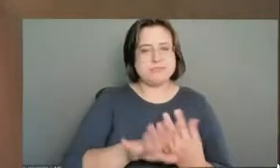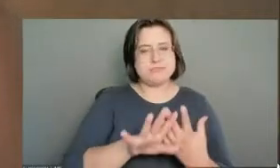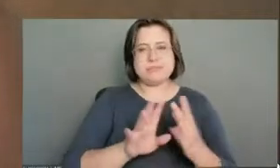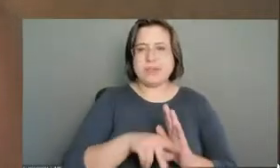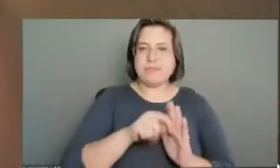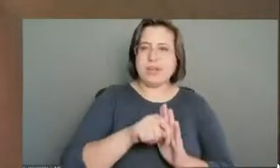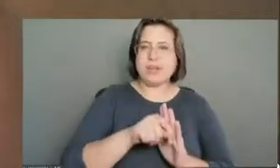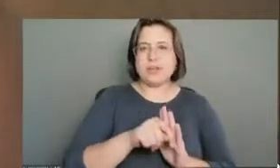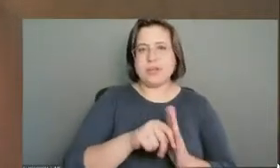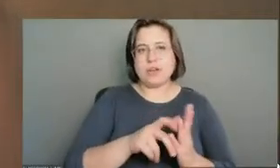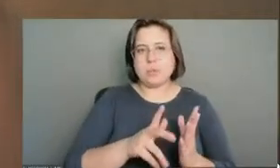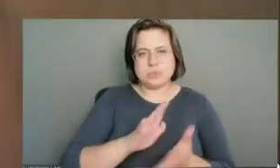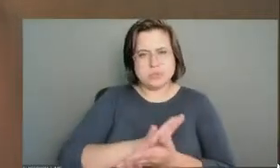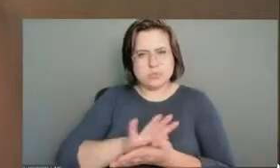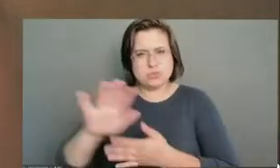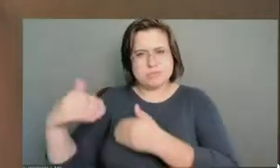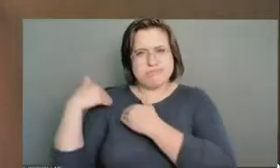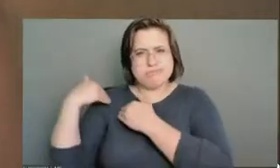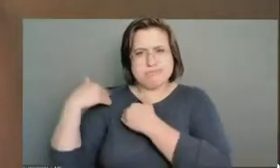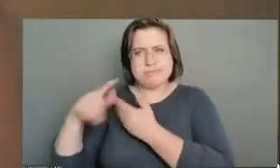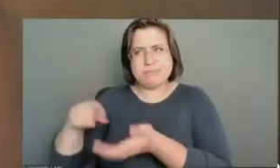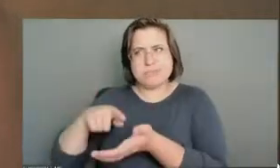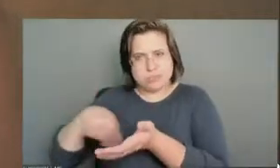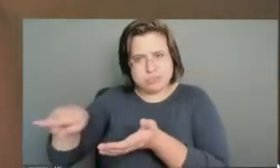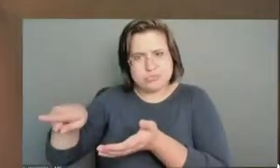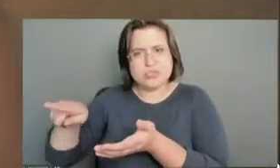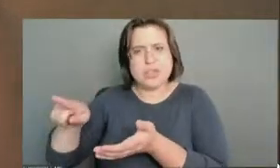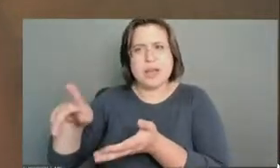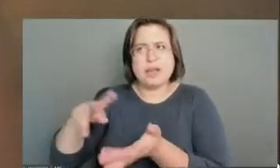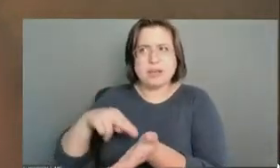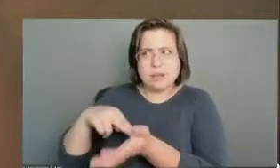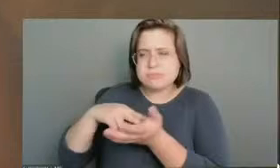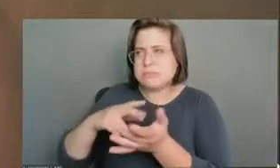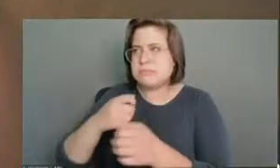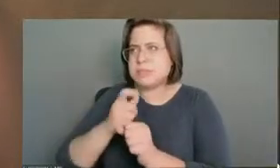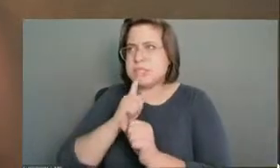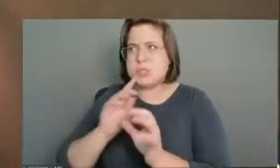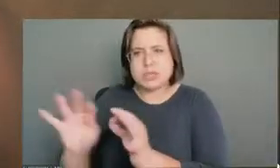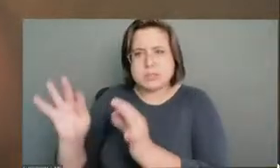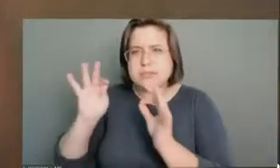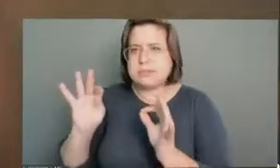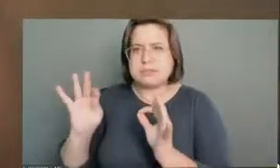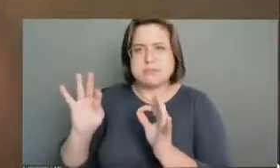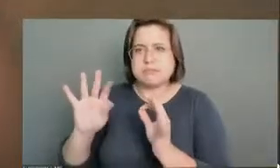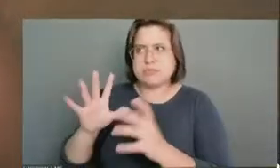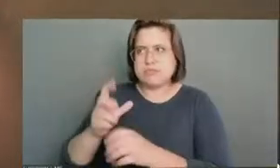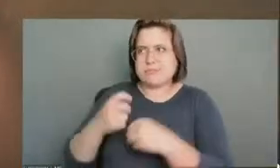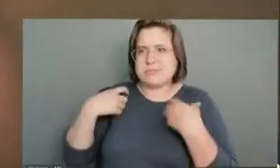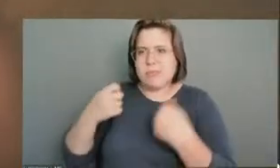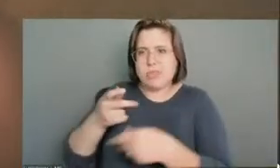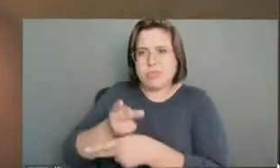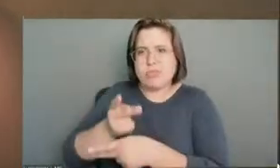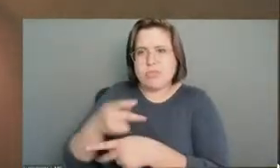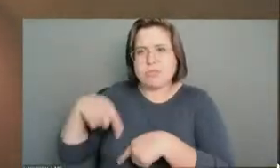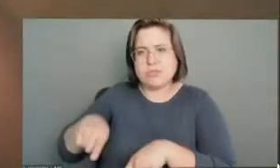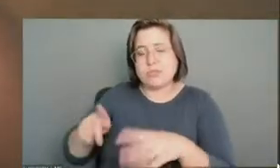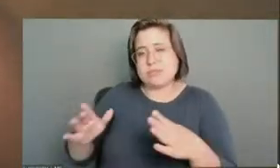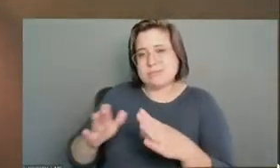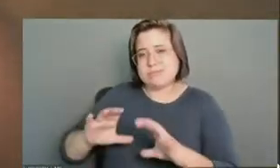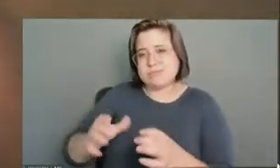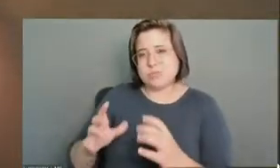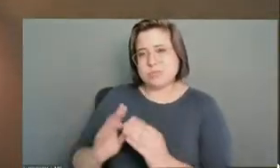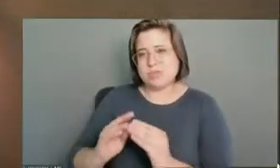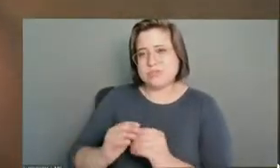on the school to check, do their checks and balances to make sure that's happening during their small group sessions. So